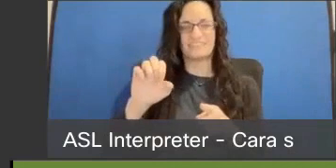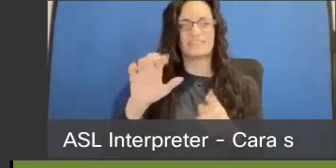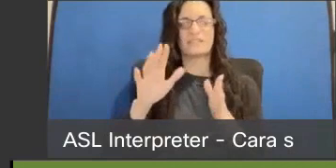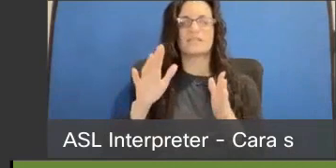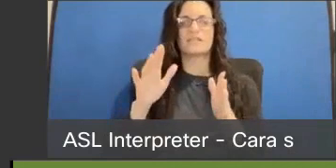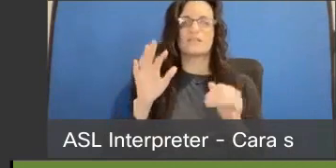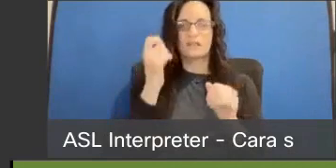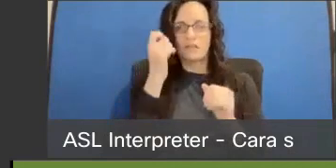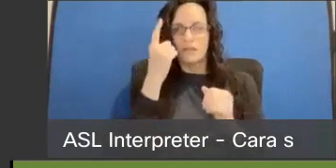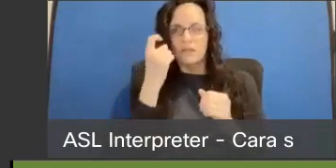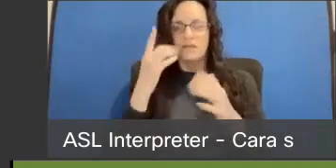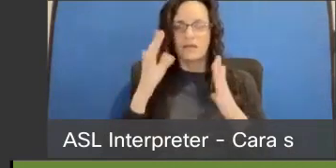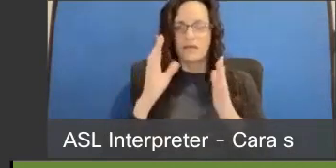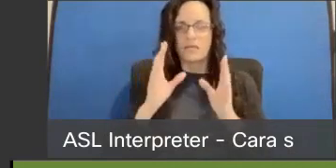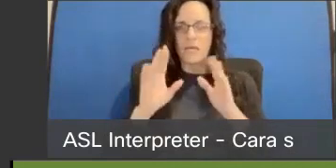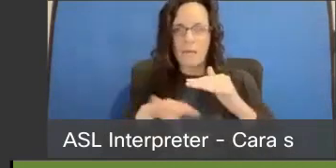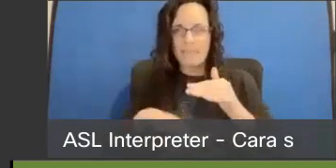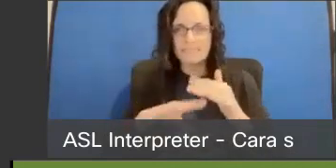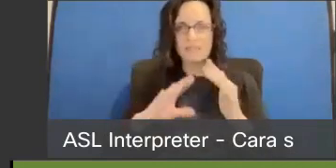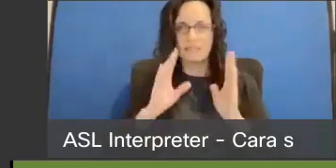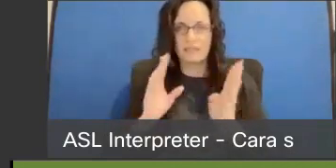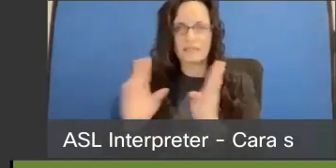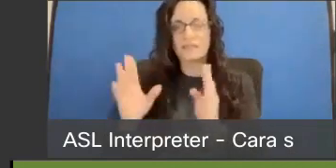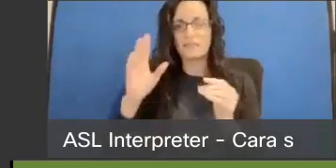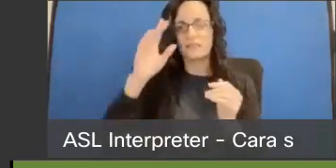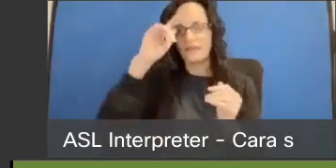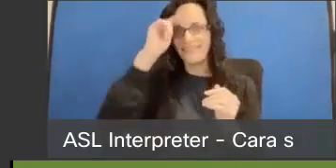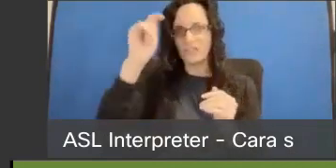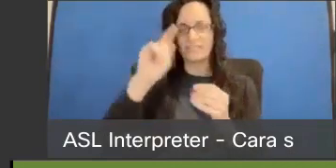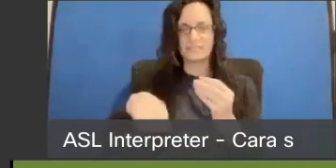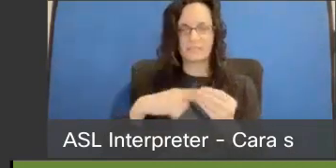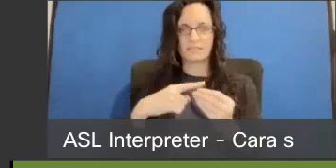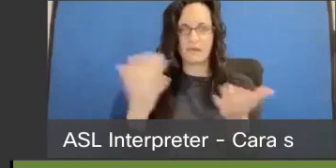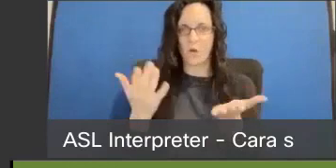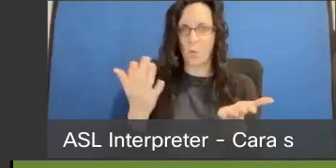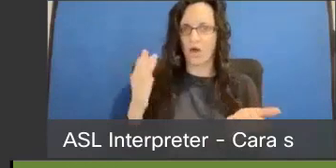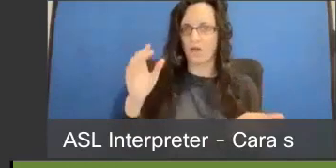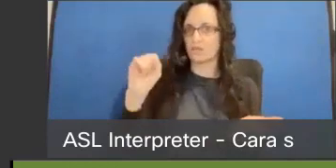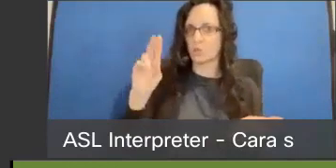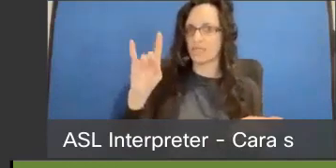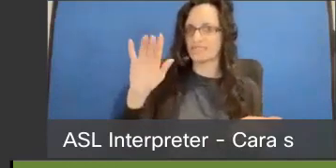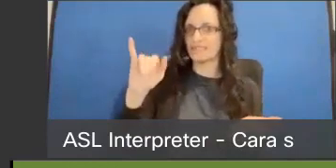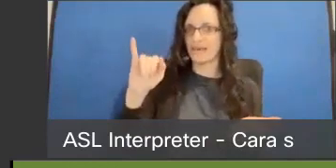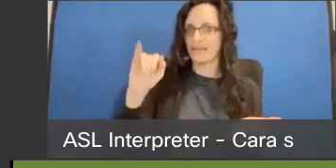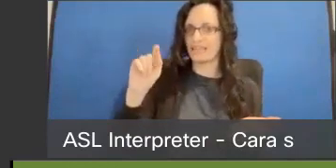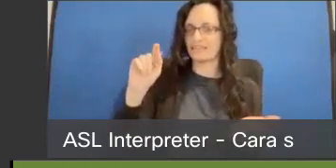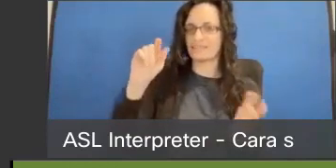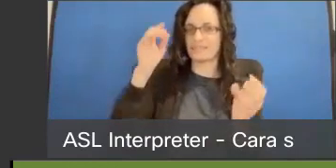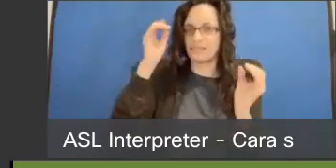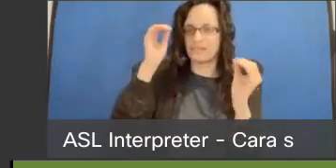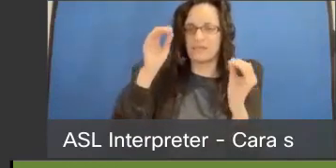the demographics, the understandings of some of the theories around what is suicidality about.